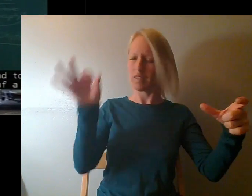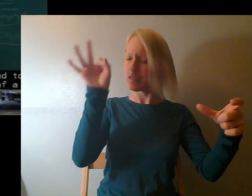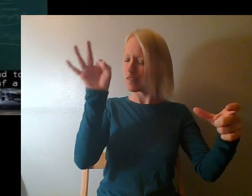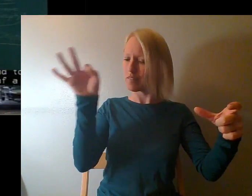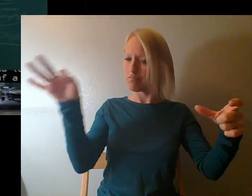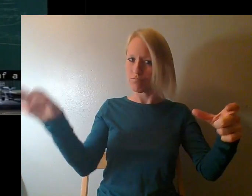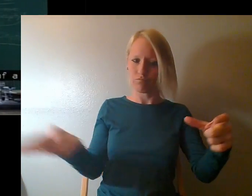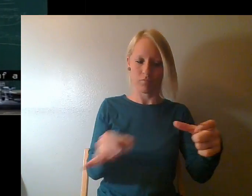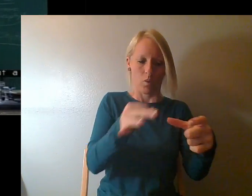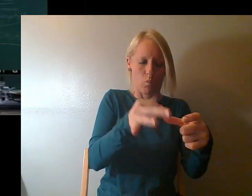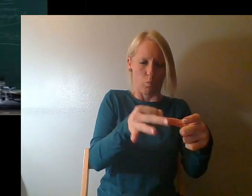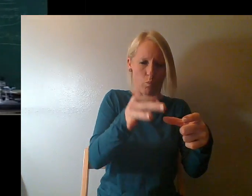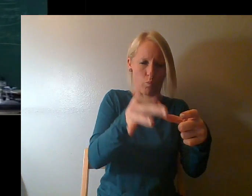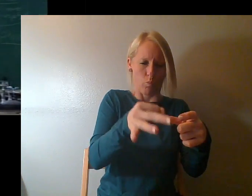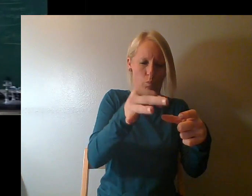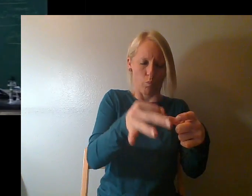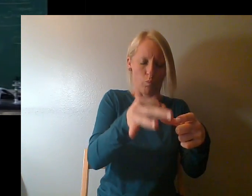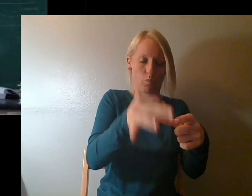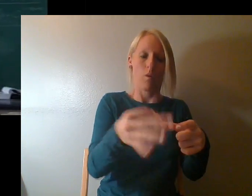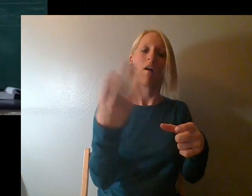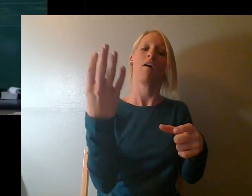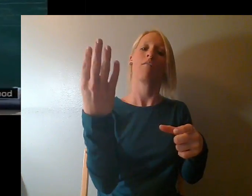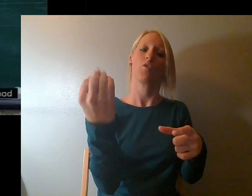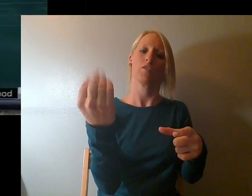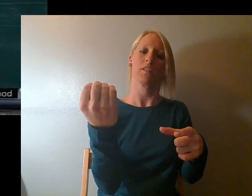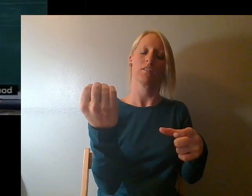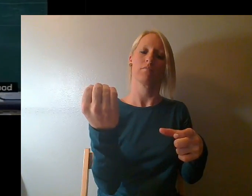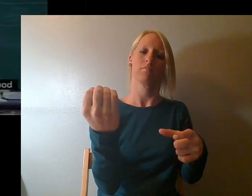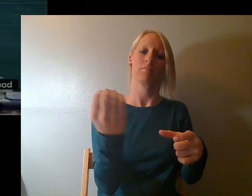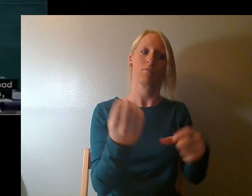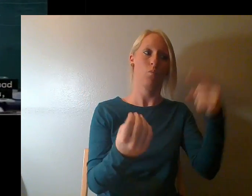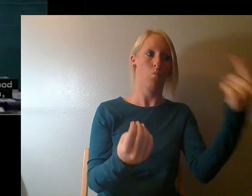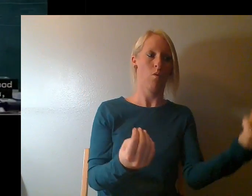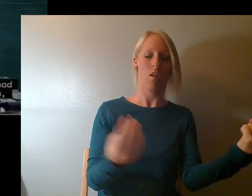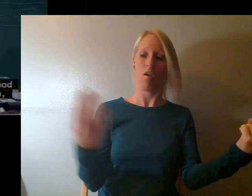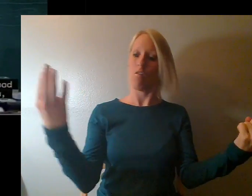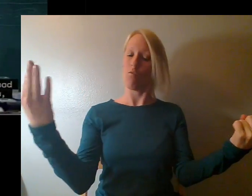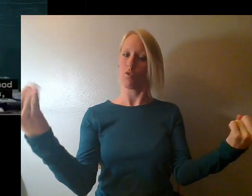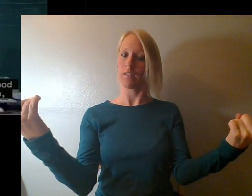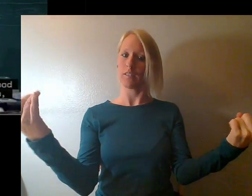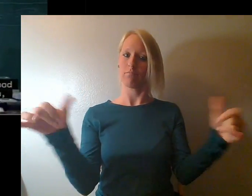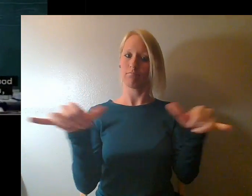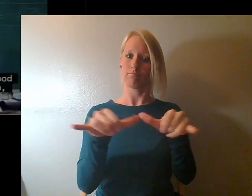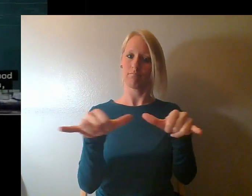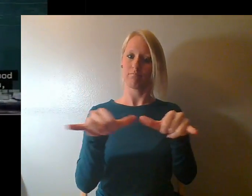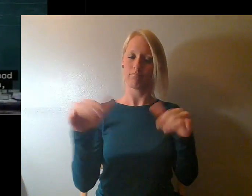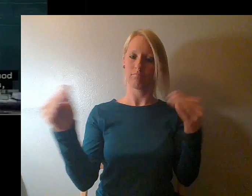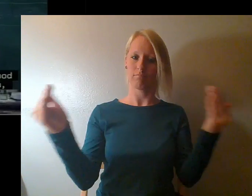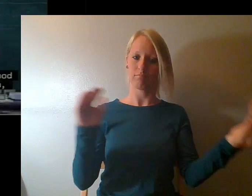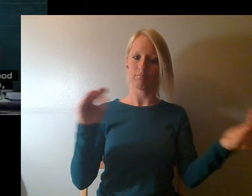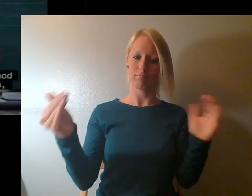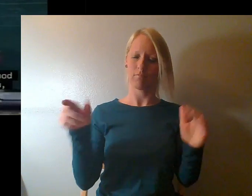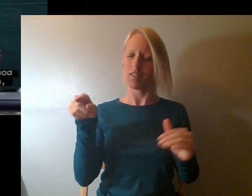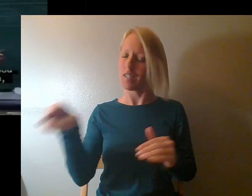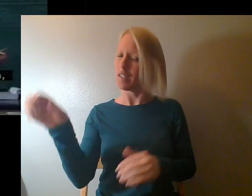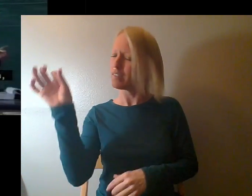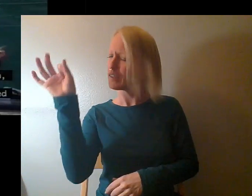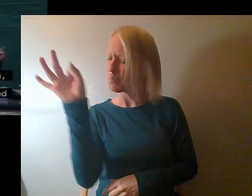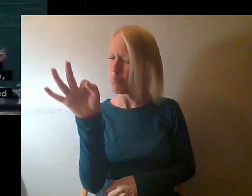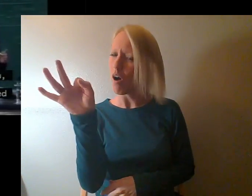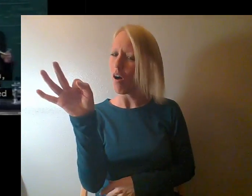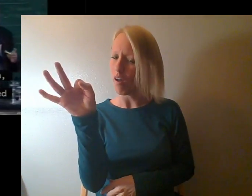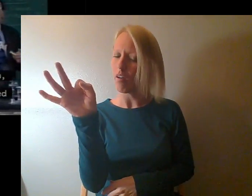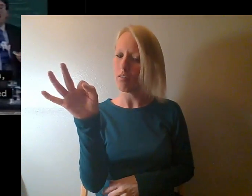Josh? 14. All right, so we know that the red blood cells are much smaller now than a human egg cell. Well, then if we